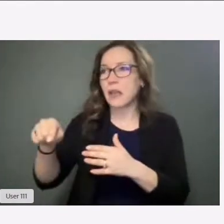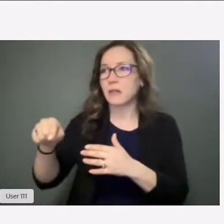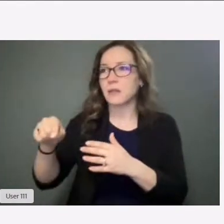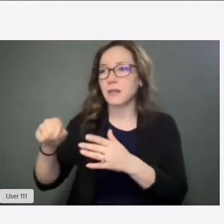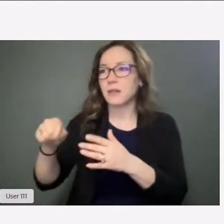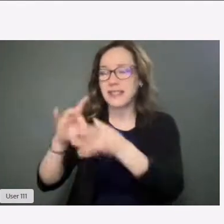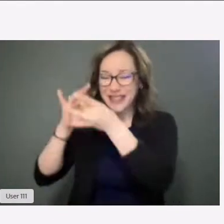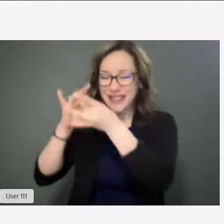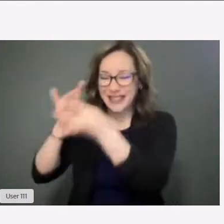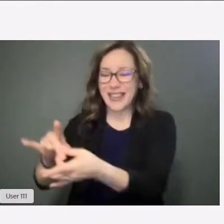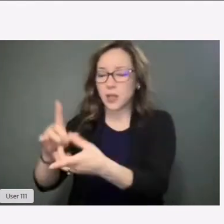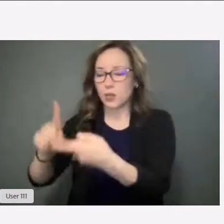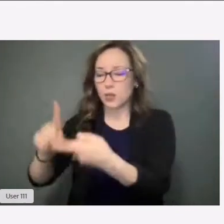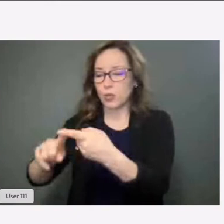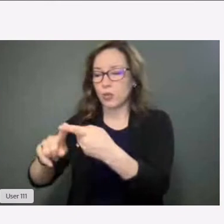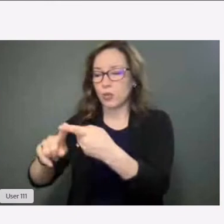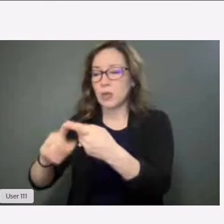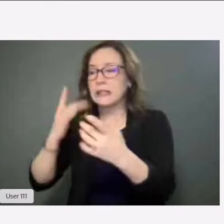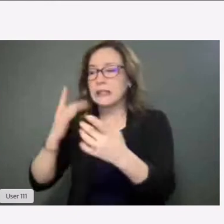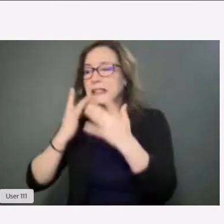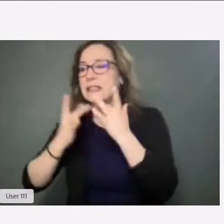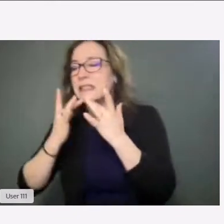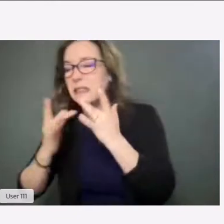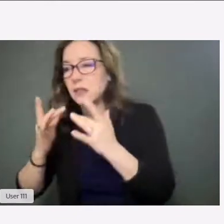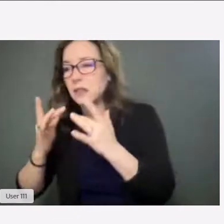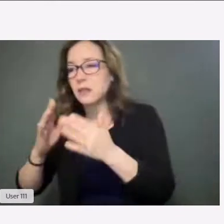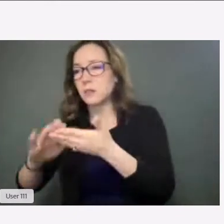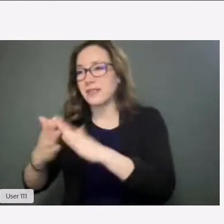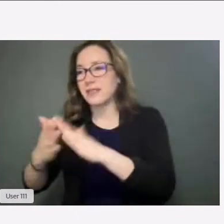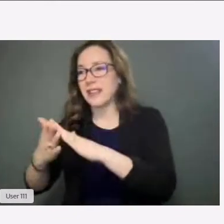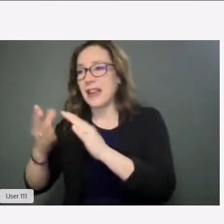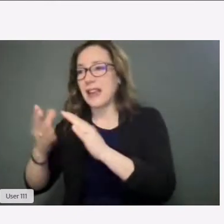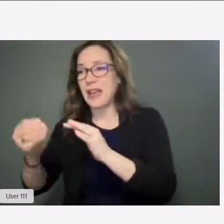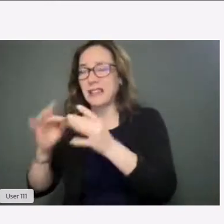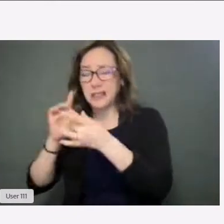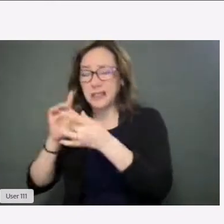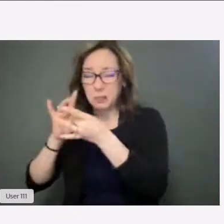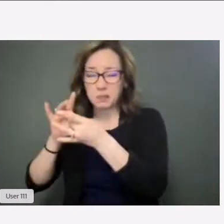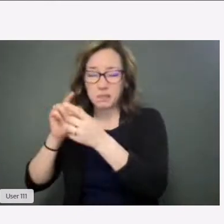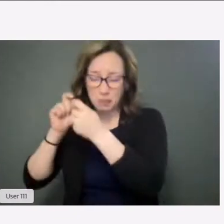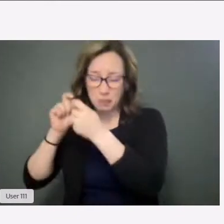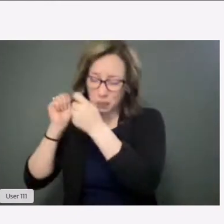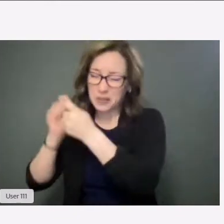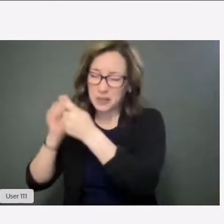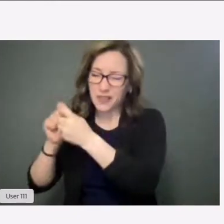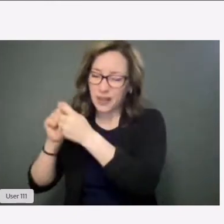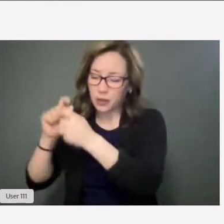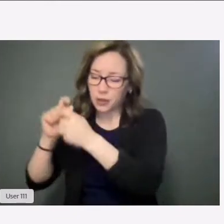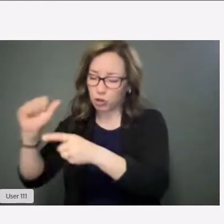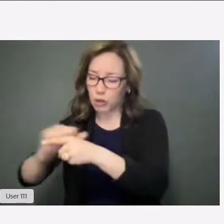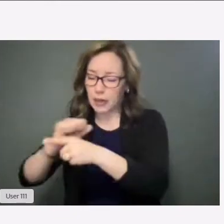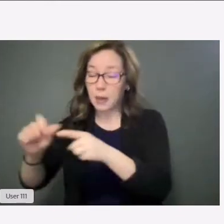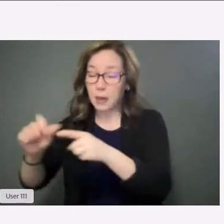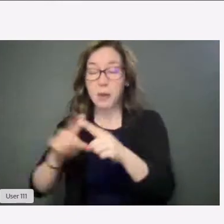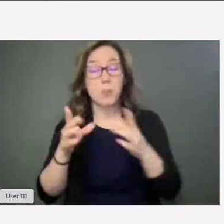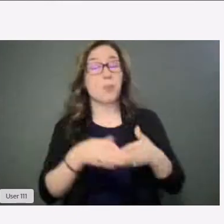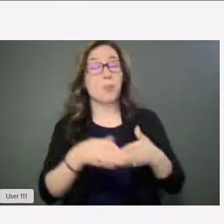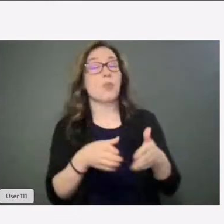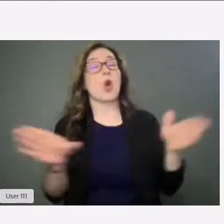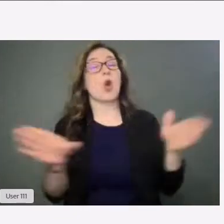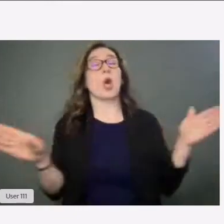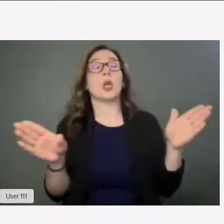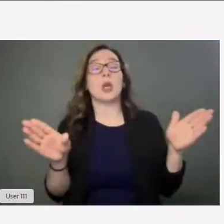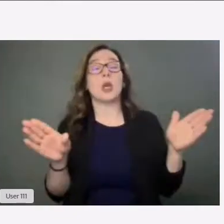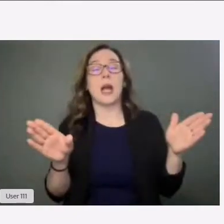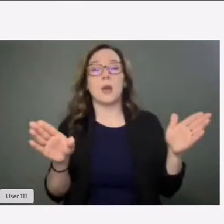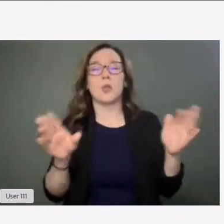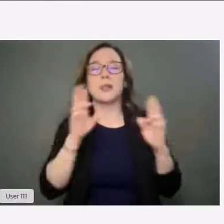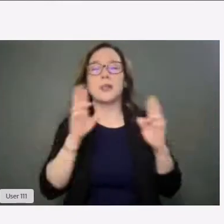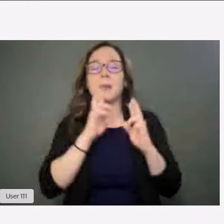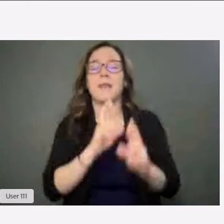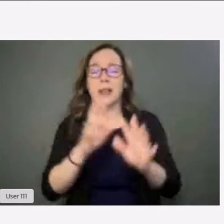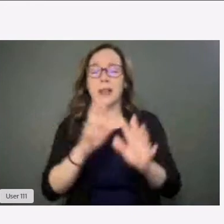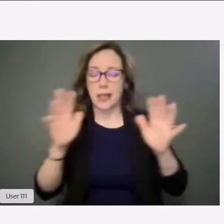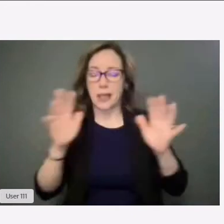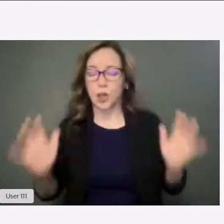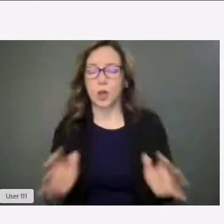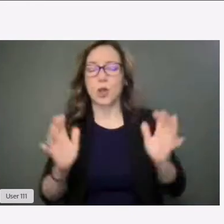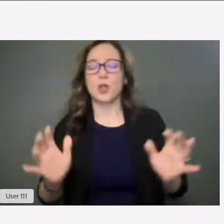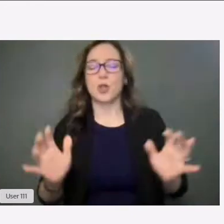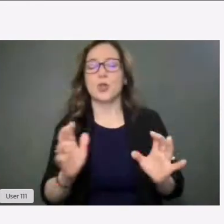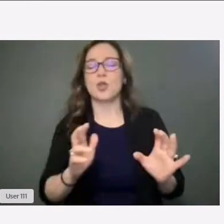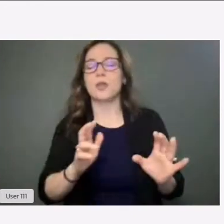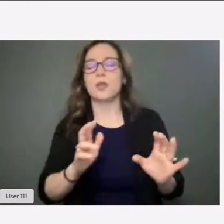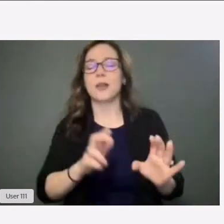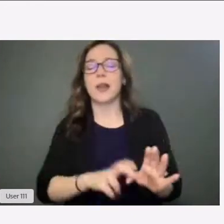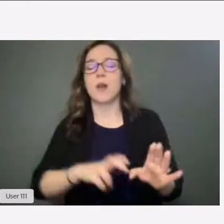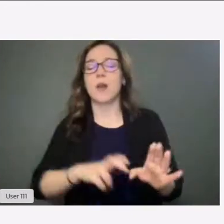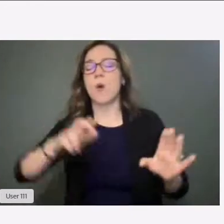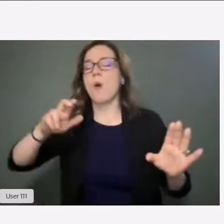to a specific training. But on a broader scheme, I would respectfully encourage all of you as much as I can to step back a